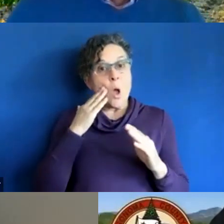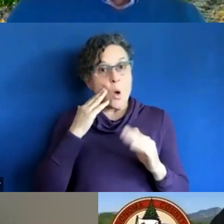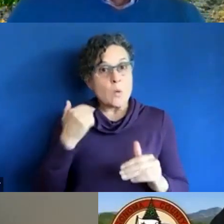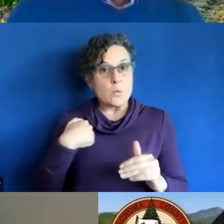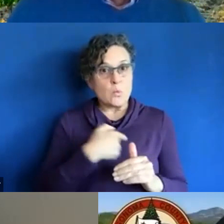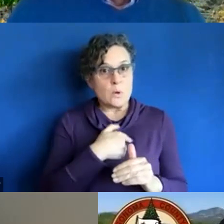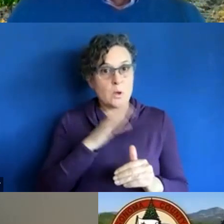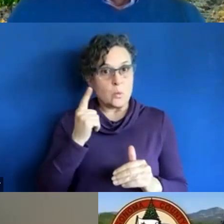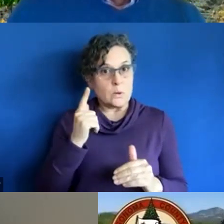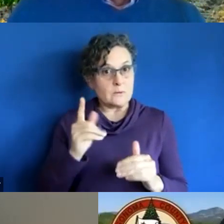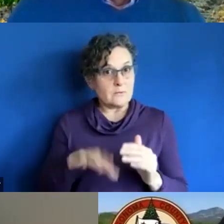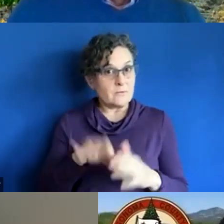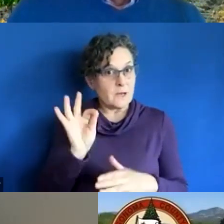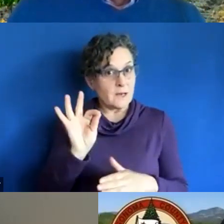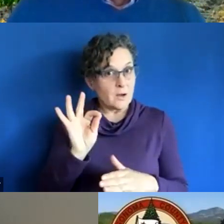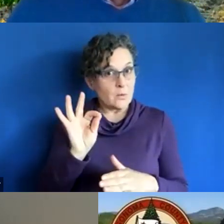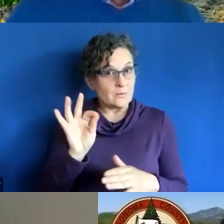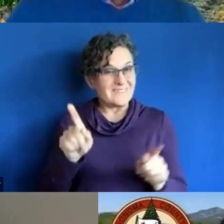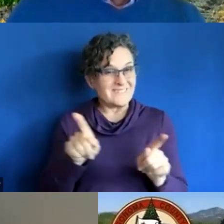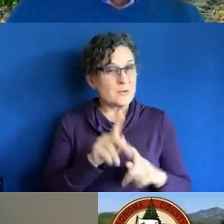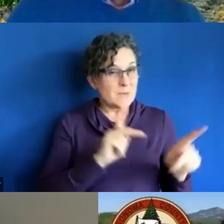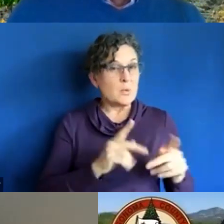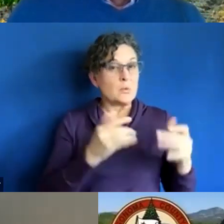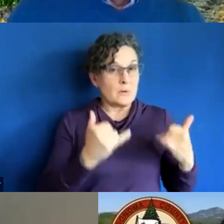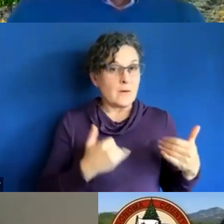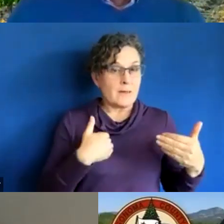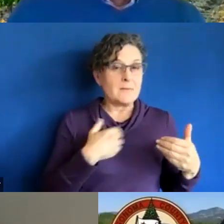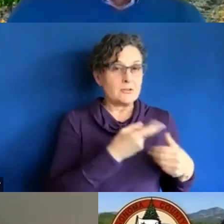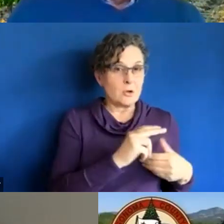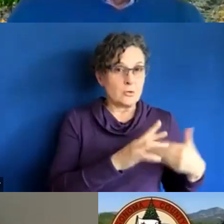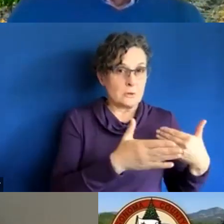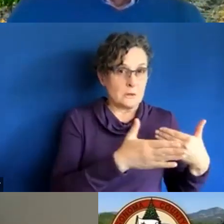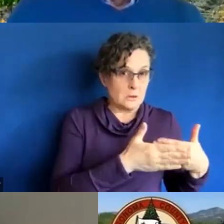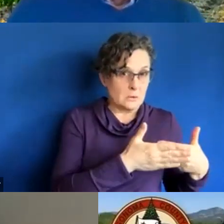that it's not a safety problem.